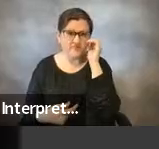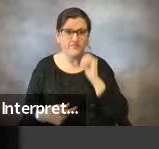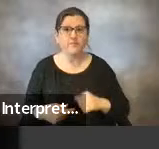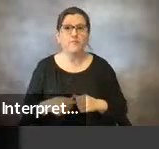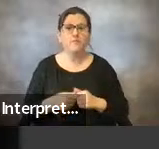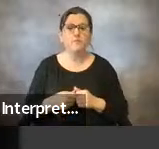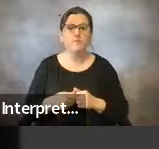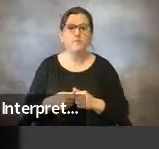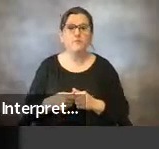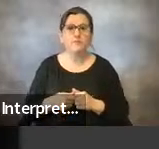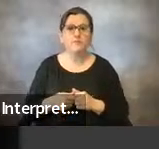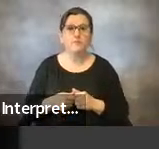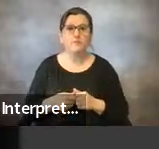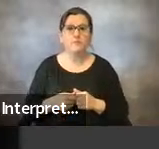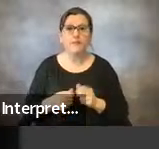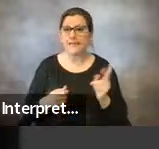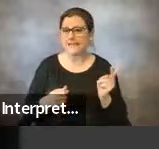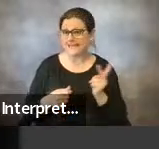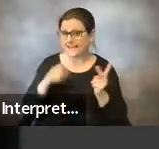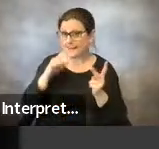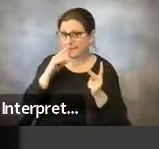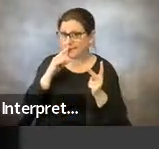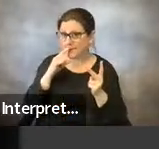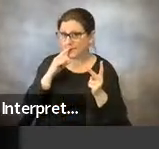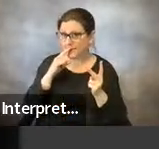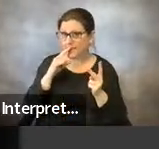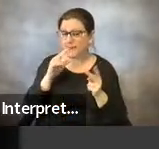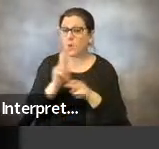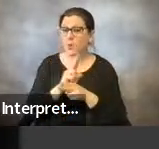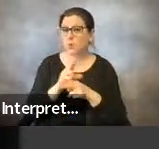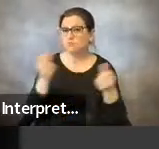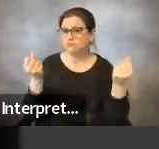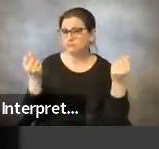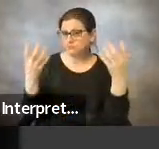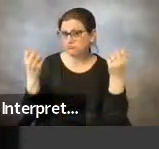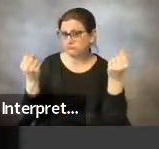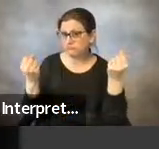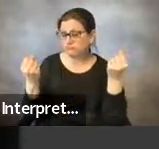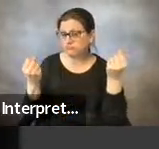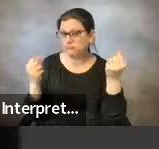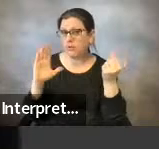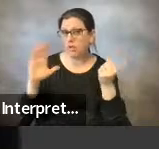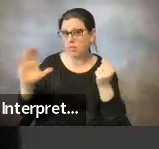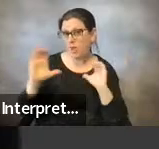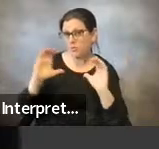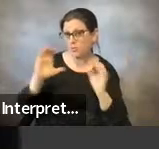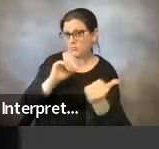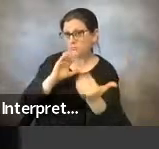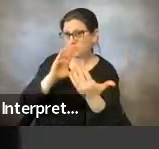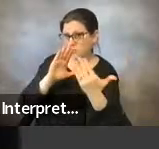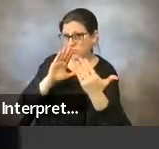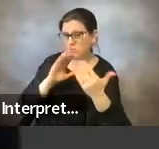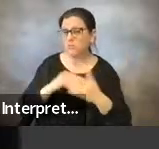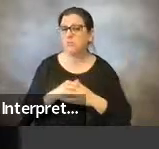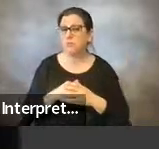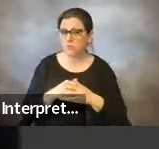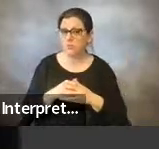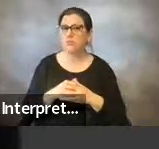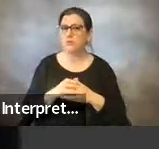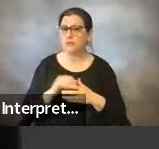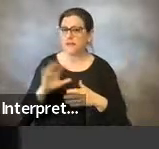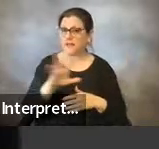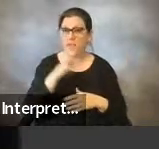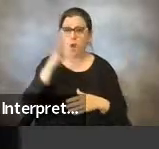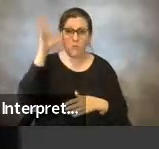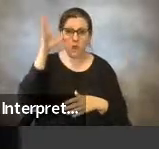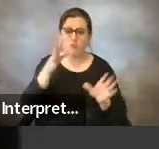These kids are using American Sign Language as their mode of communication, which their parents